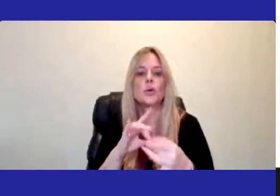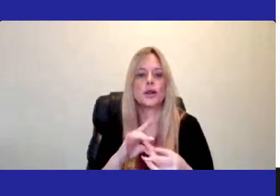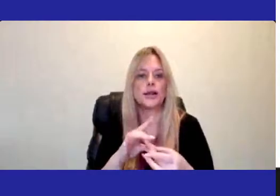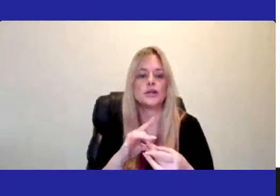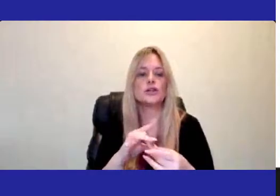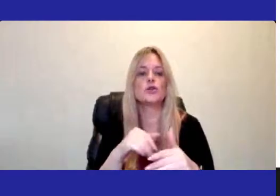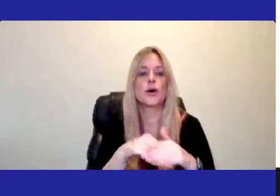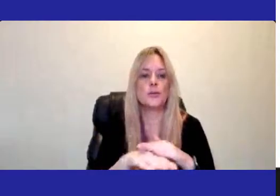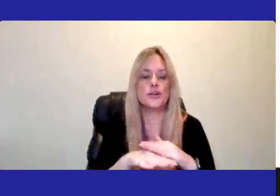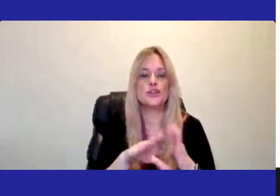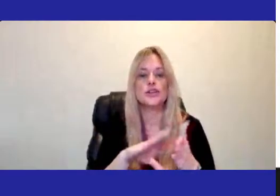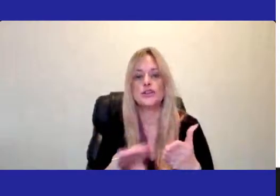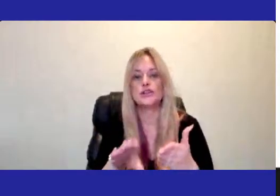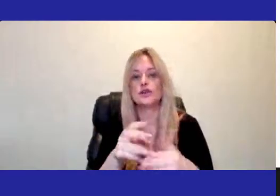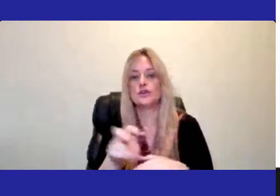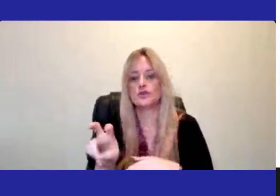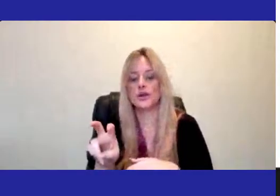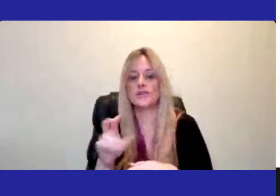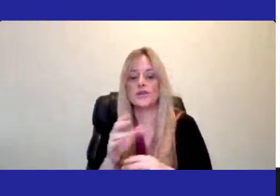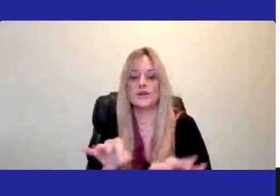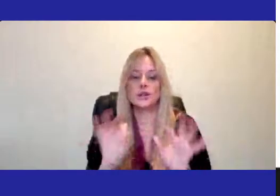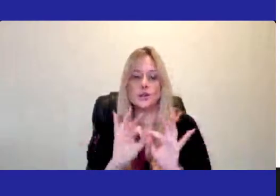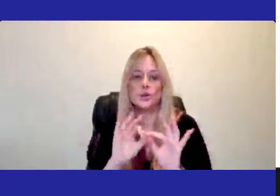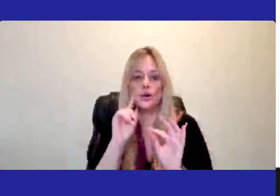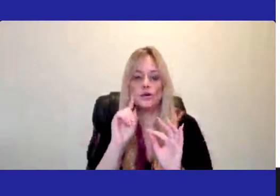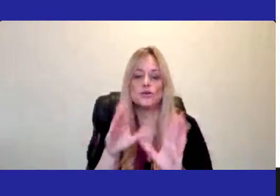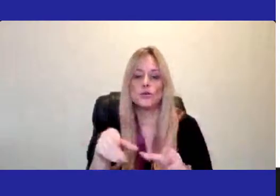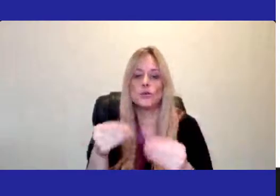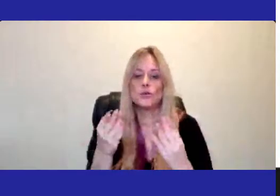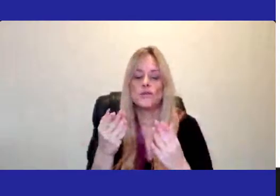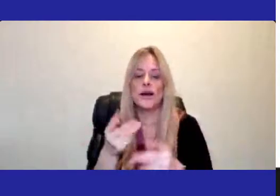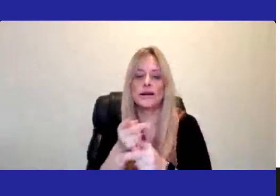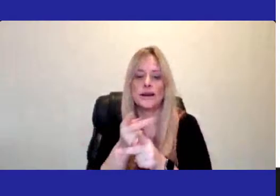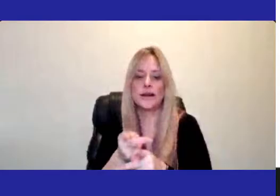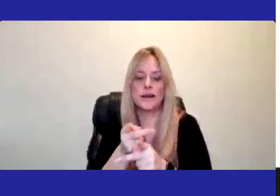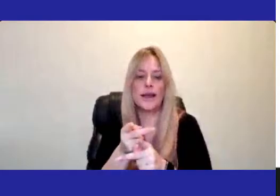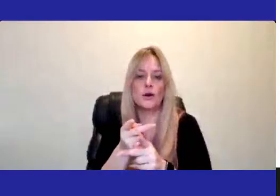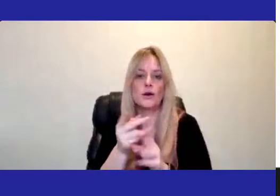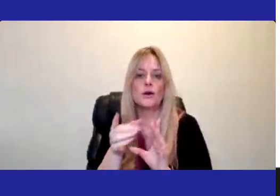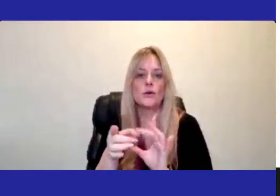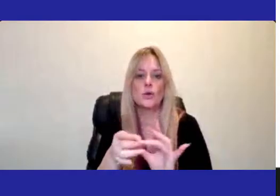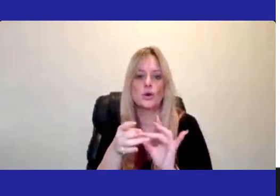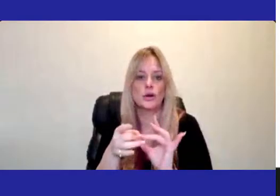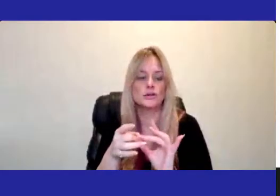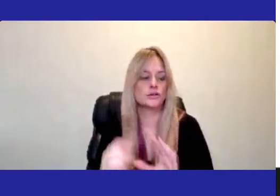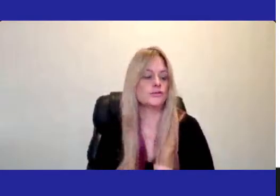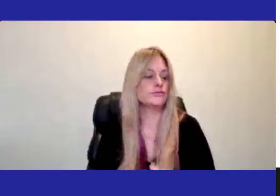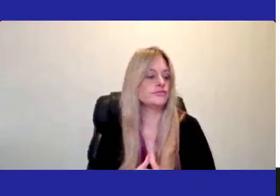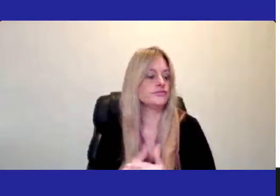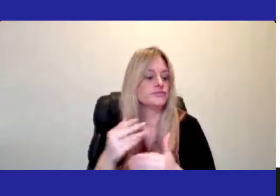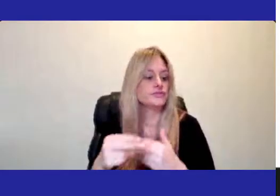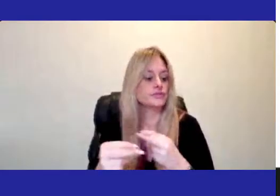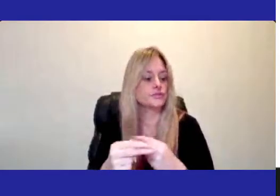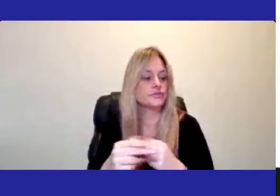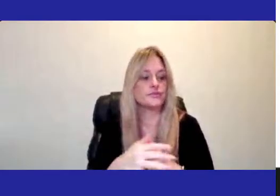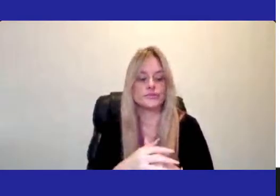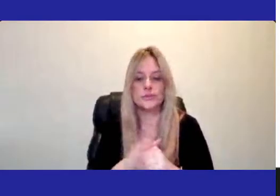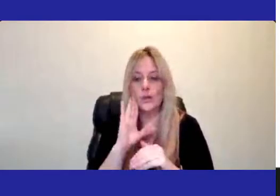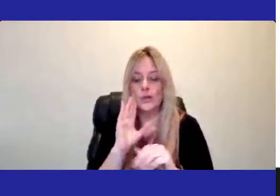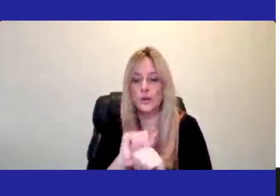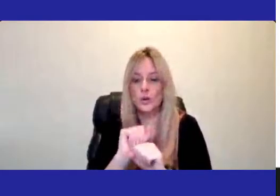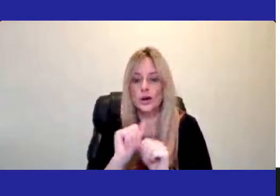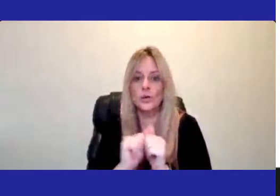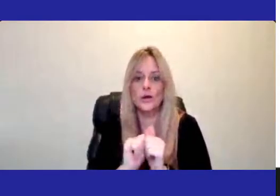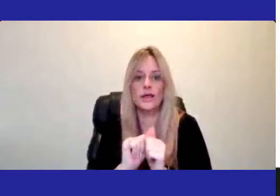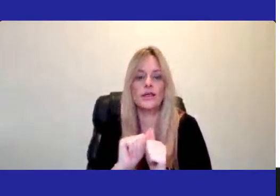critical to provide care coordination. Next slide, please. So we've been working with